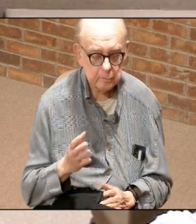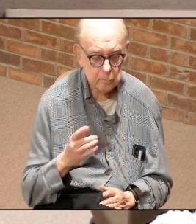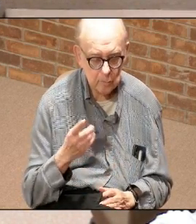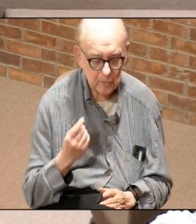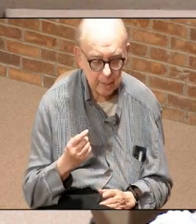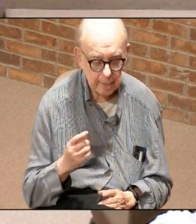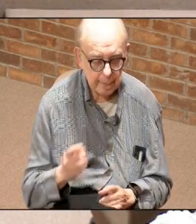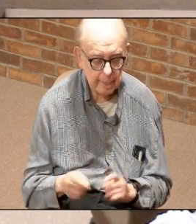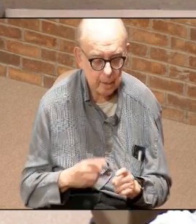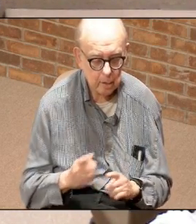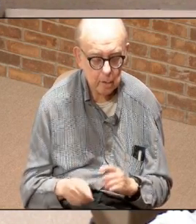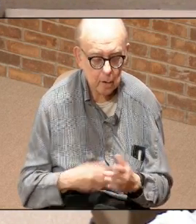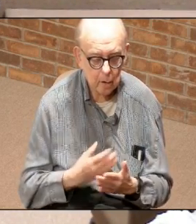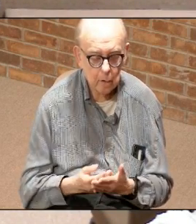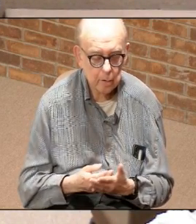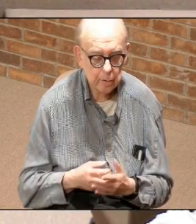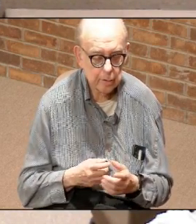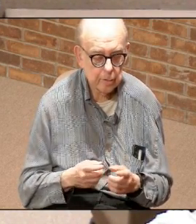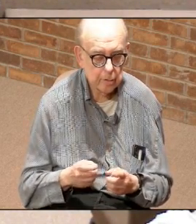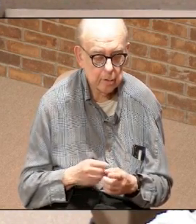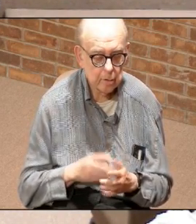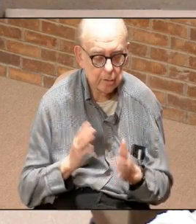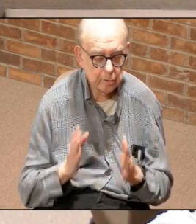government controls all student loans now.